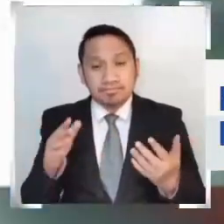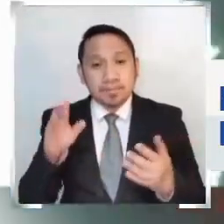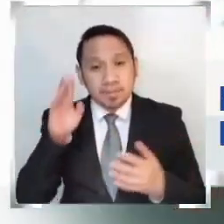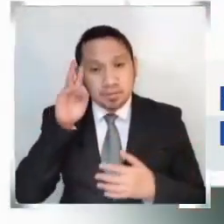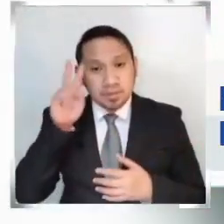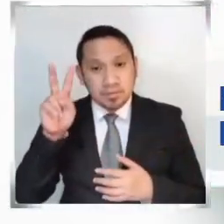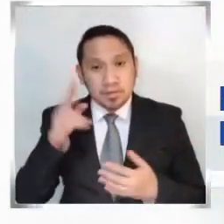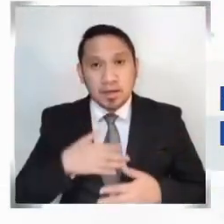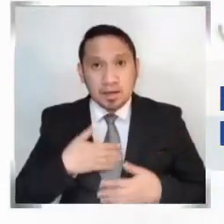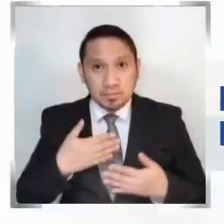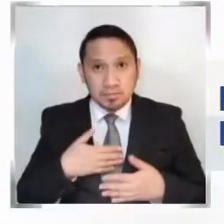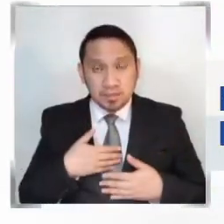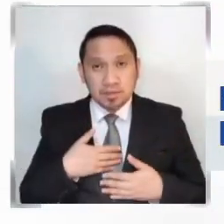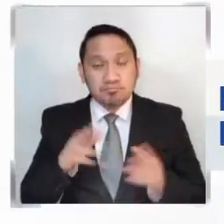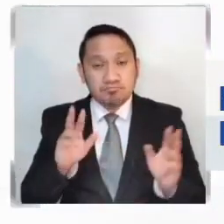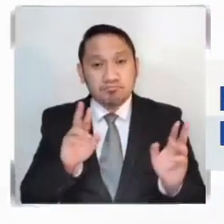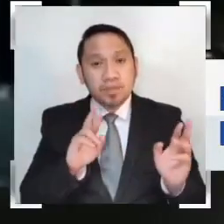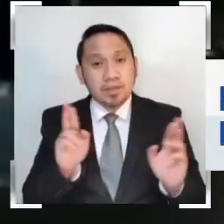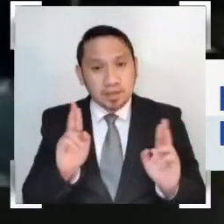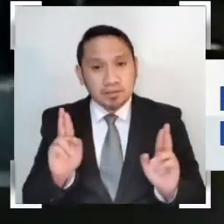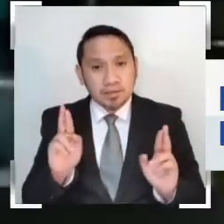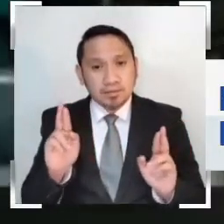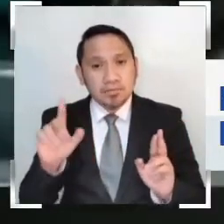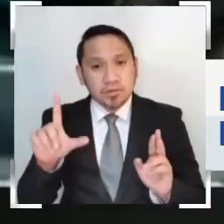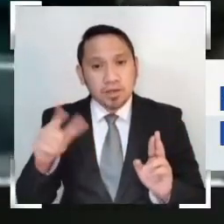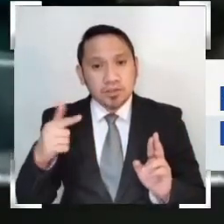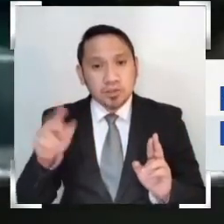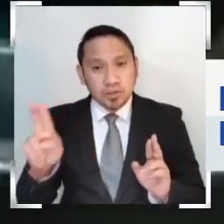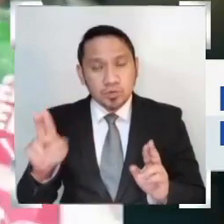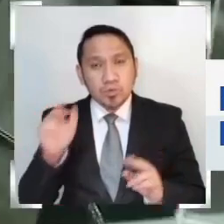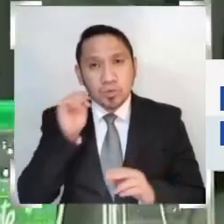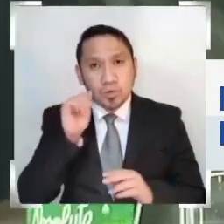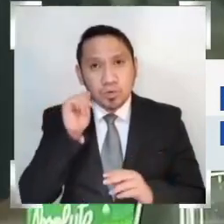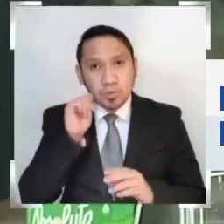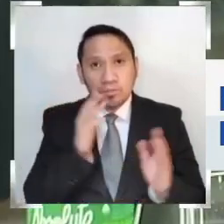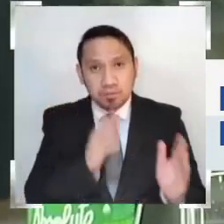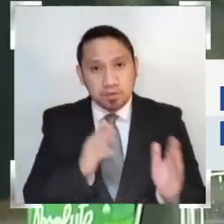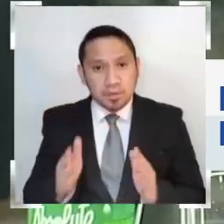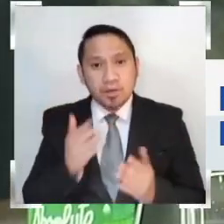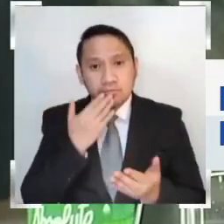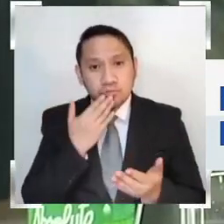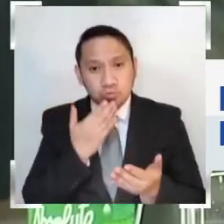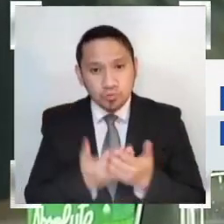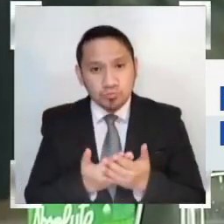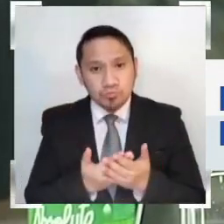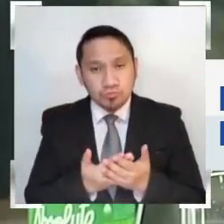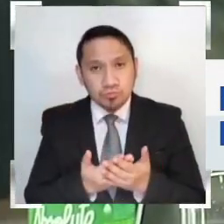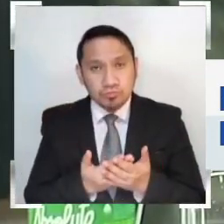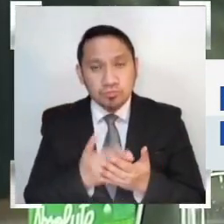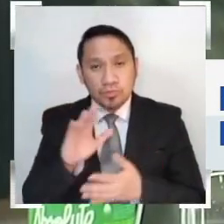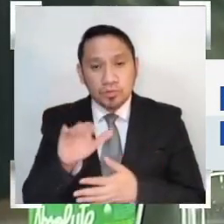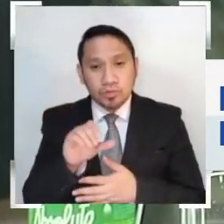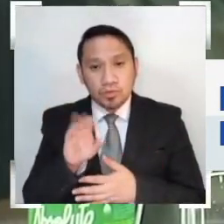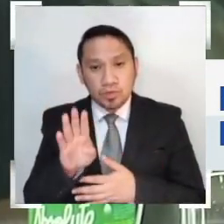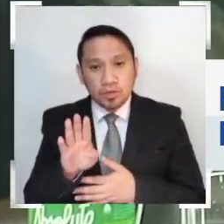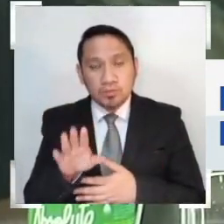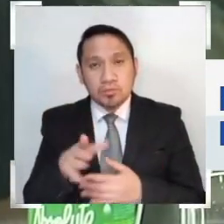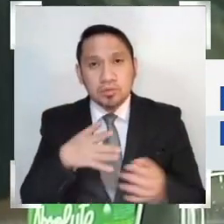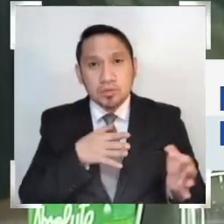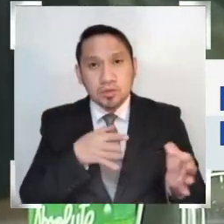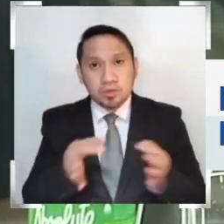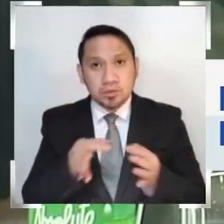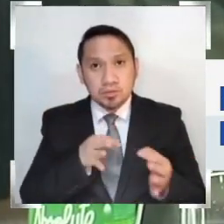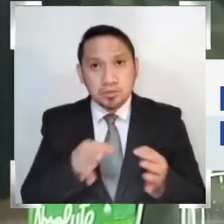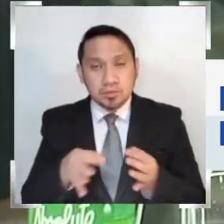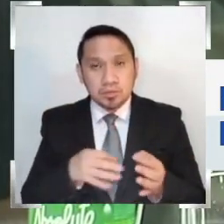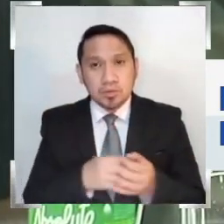LGU sa Bagyong Karding. The LGUs did a good job na explaining the, you know, explaining what